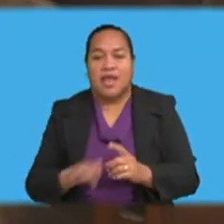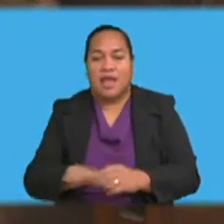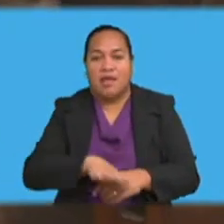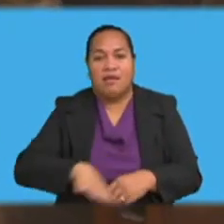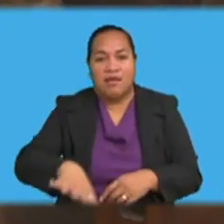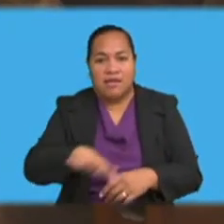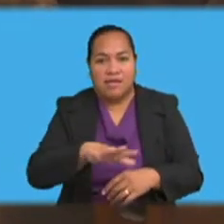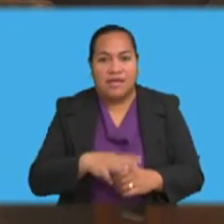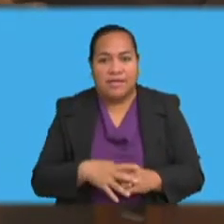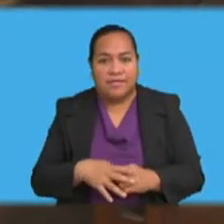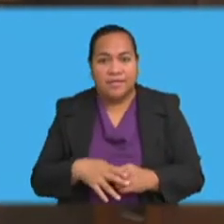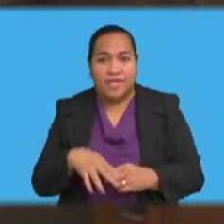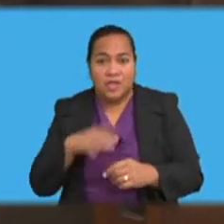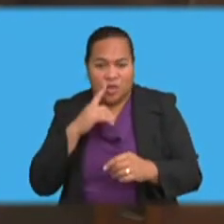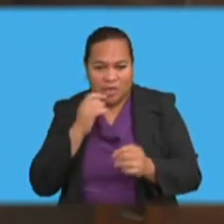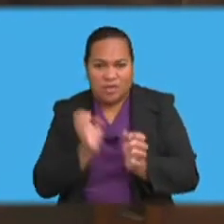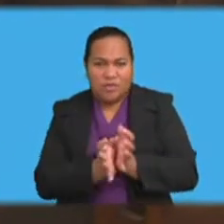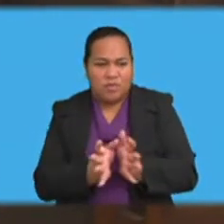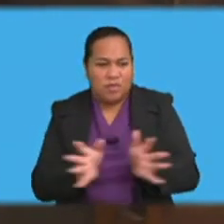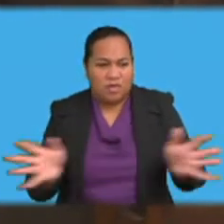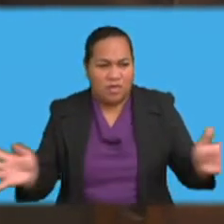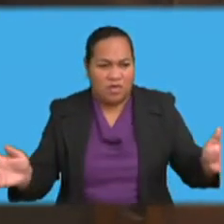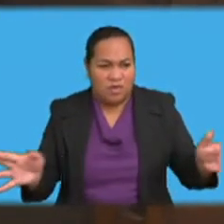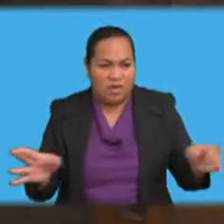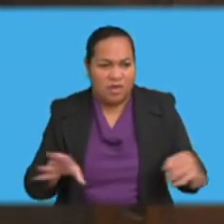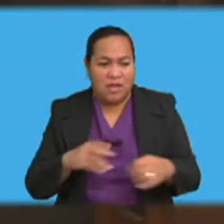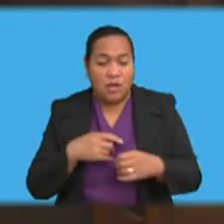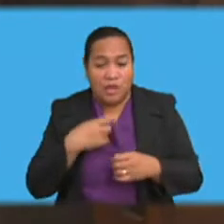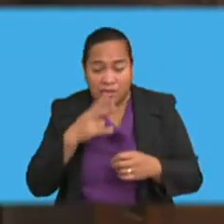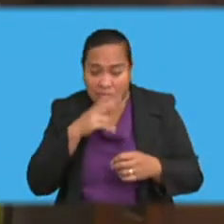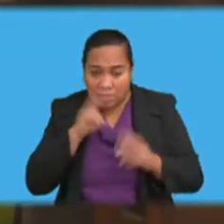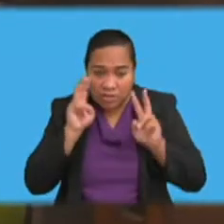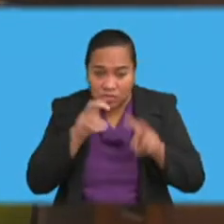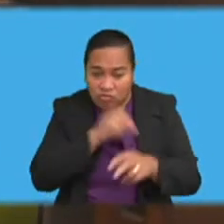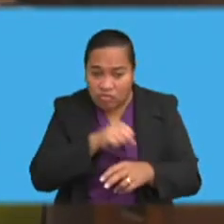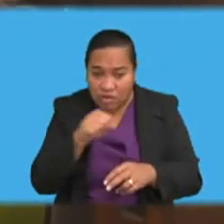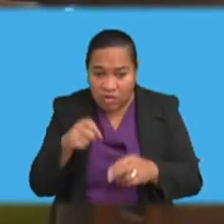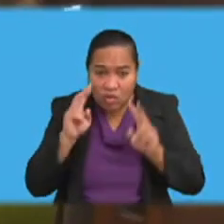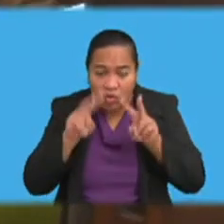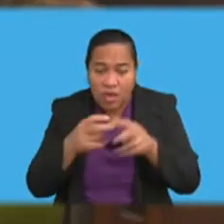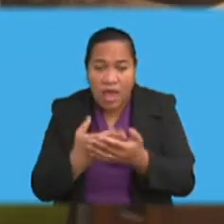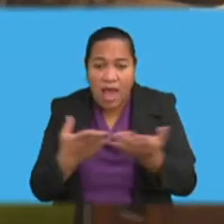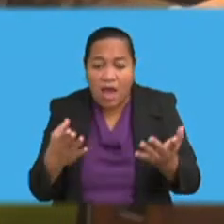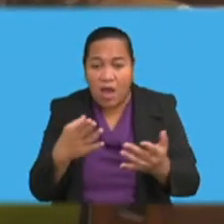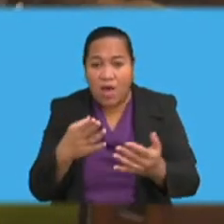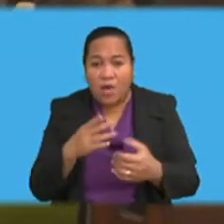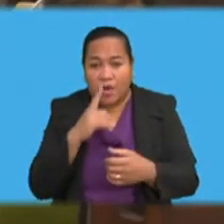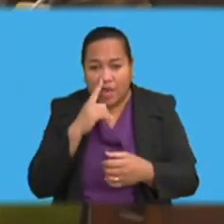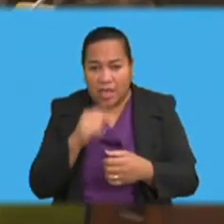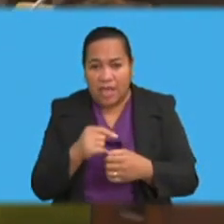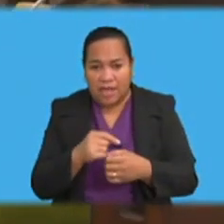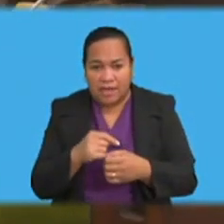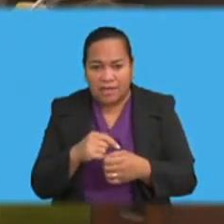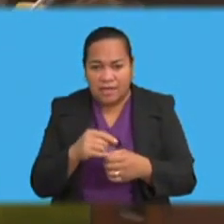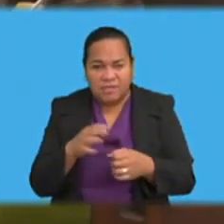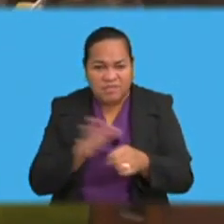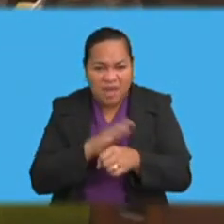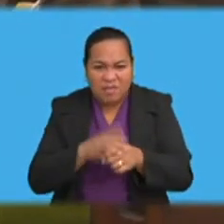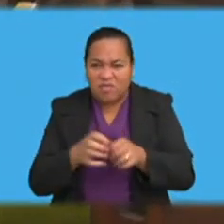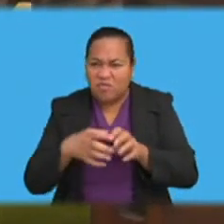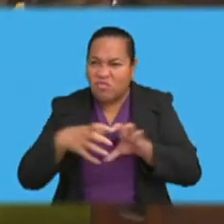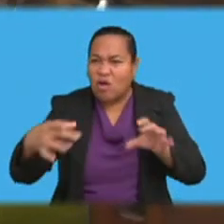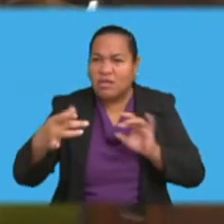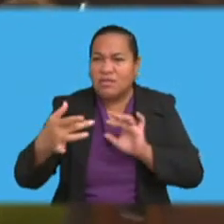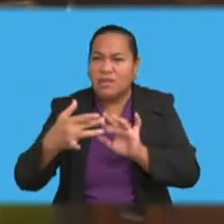additional services such as broadband and voice services. We are seriously looking at this as to how we can get more footprint as far as internet connection